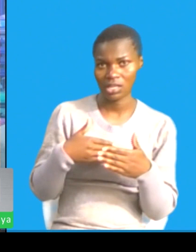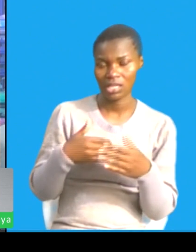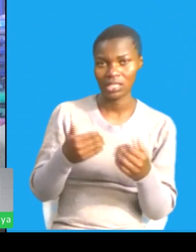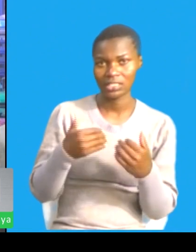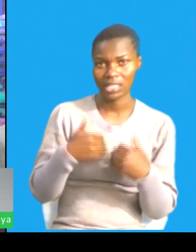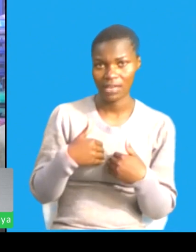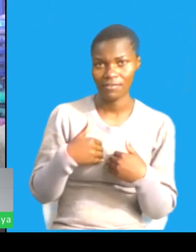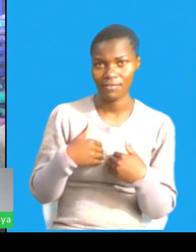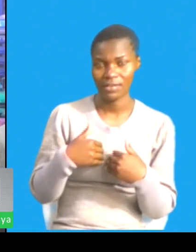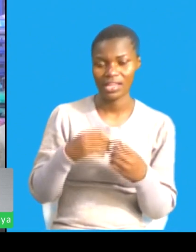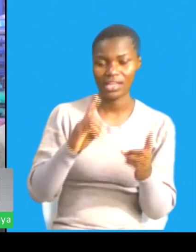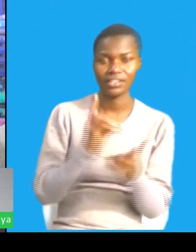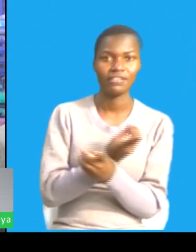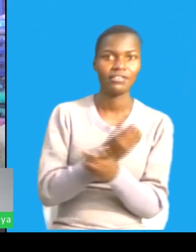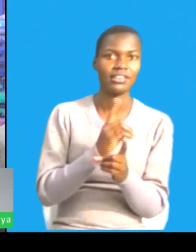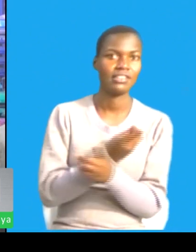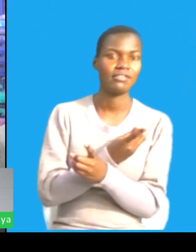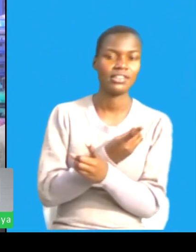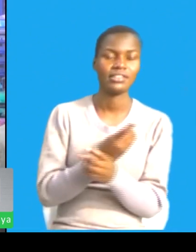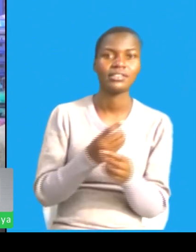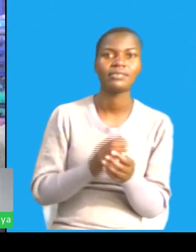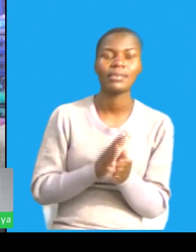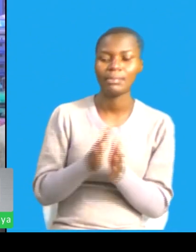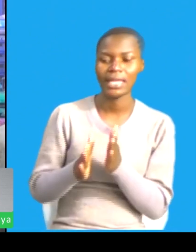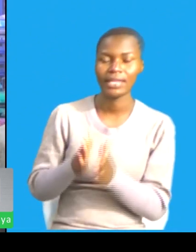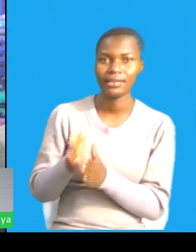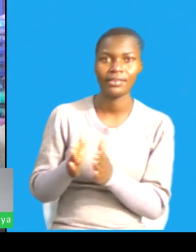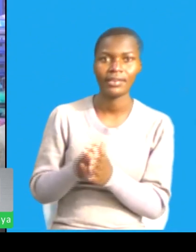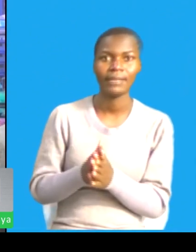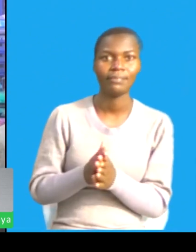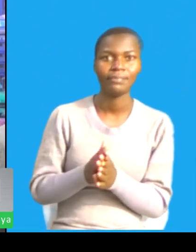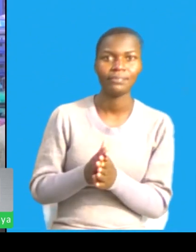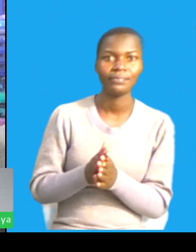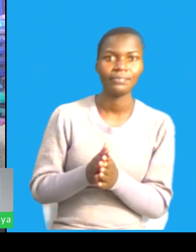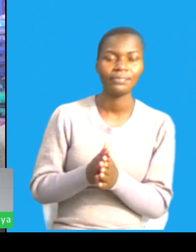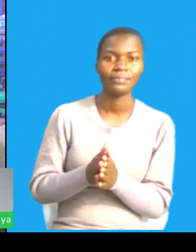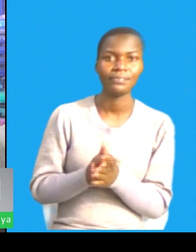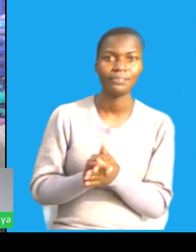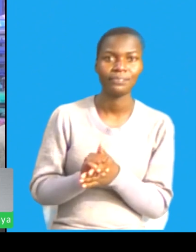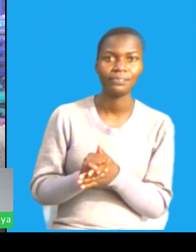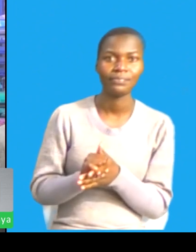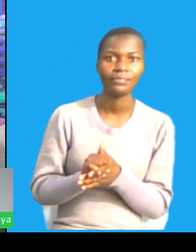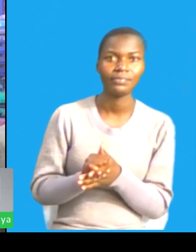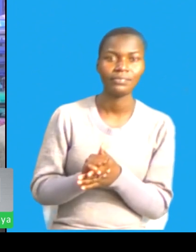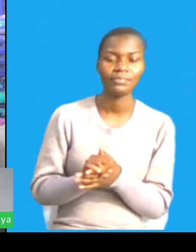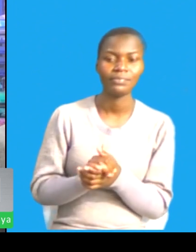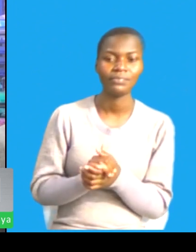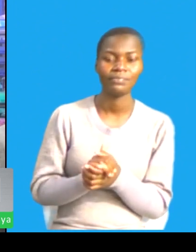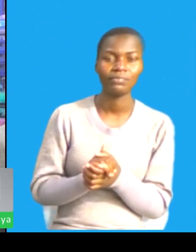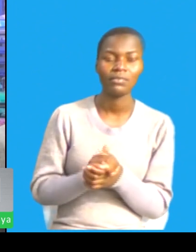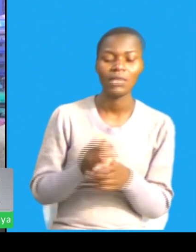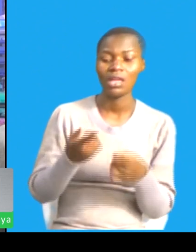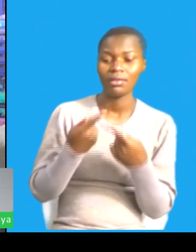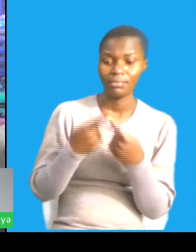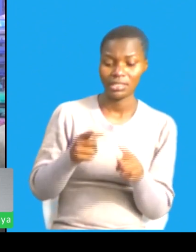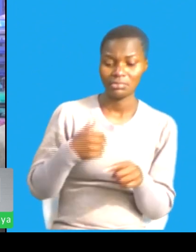Now it has come up with another formula that Azimio feels is favoring the ruling party. But